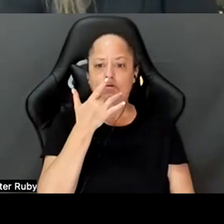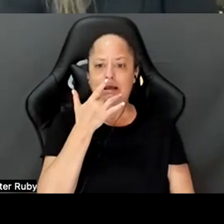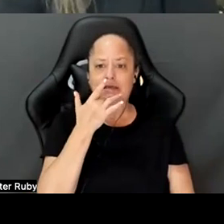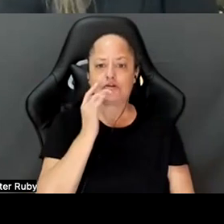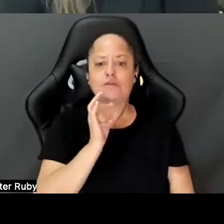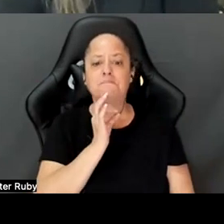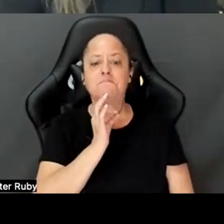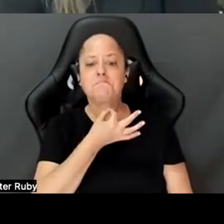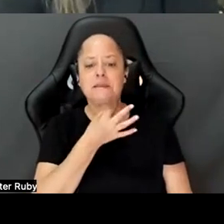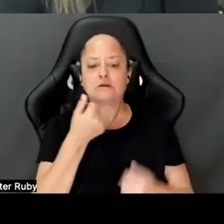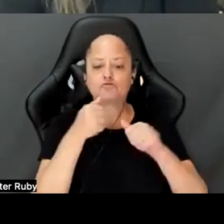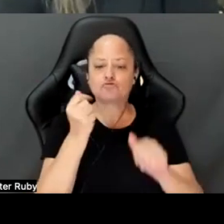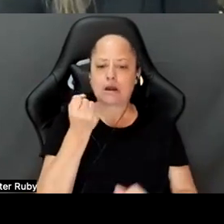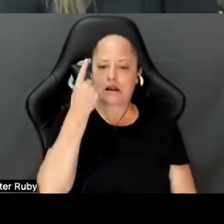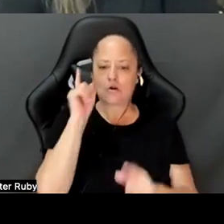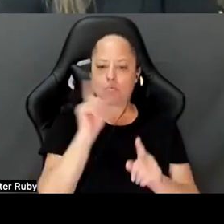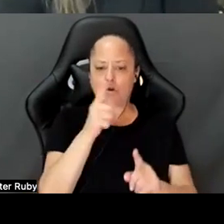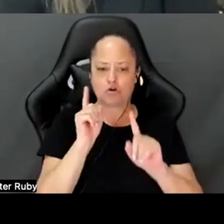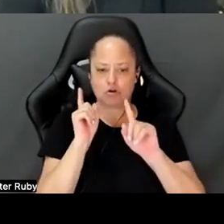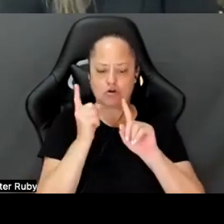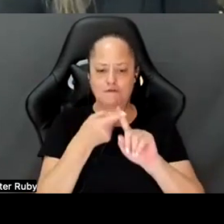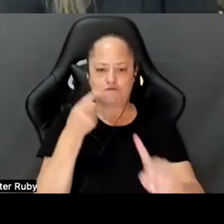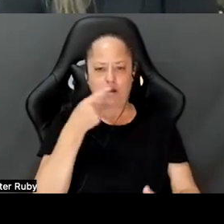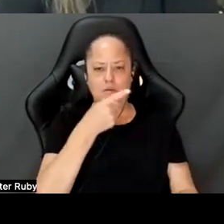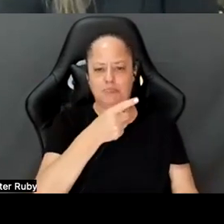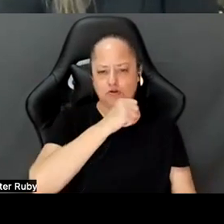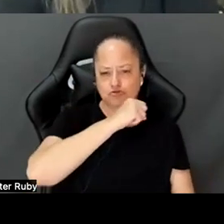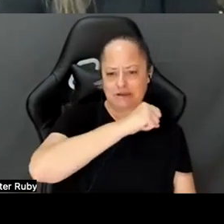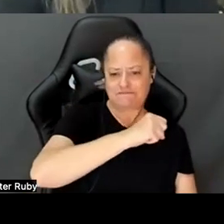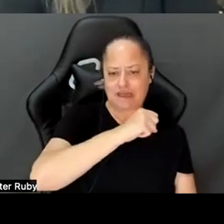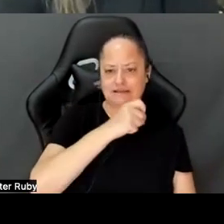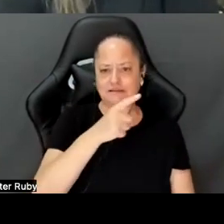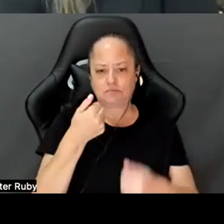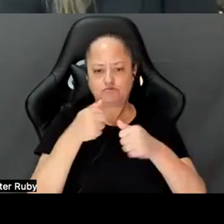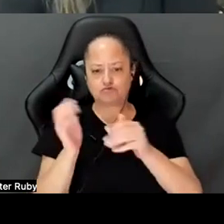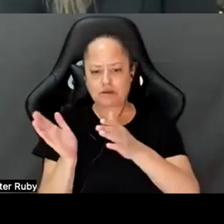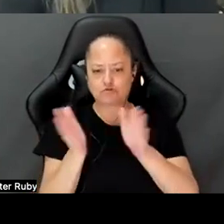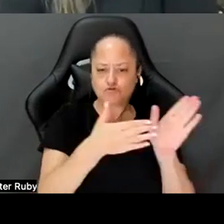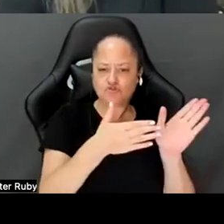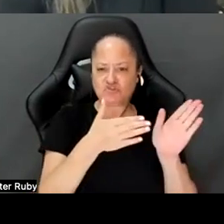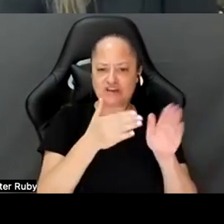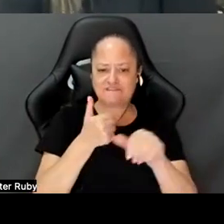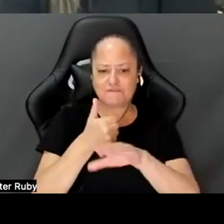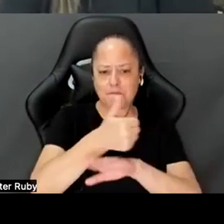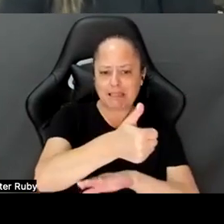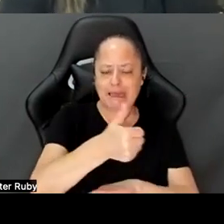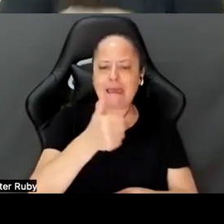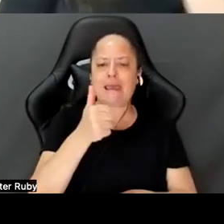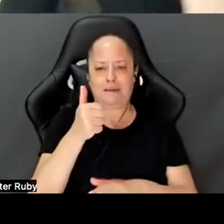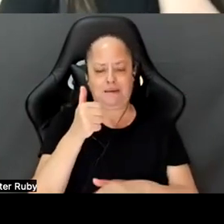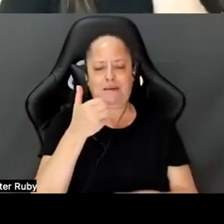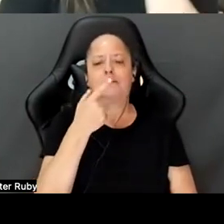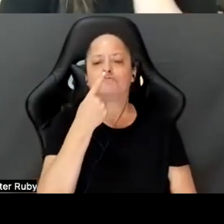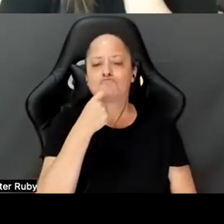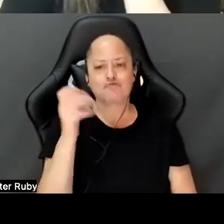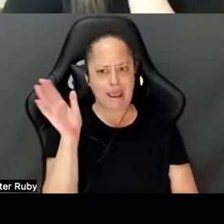curious and trying to understand where you're coming from, they're immediately defensive or immediately trying to shift blame. That can be a big red